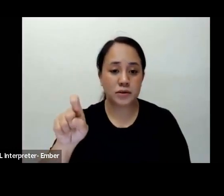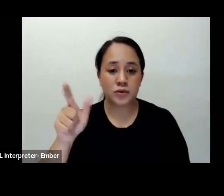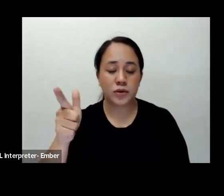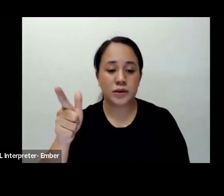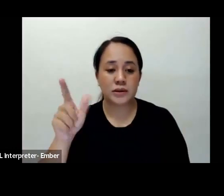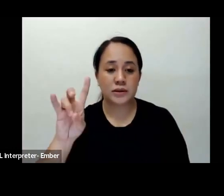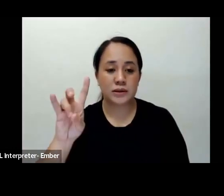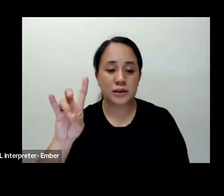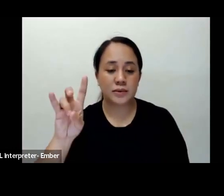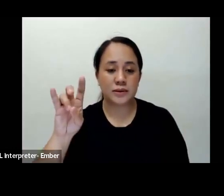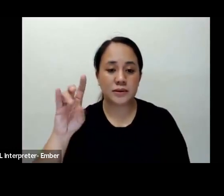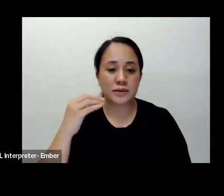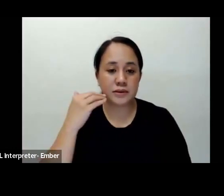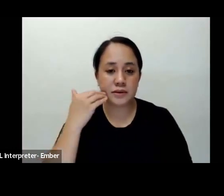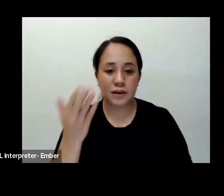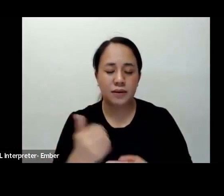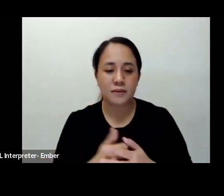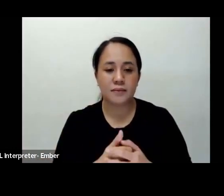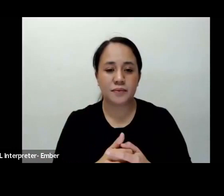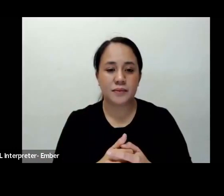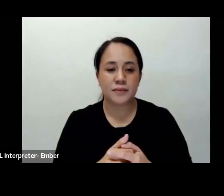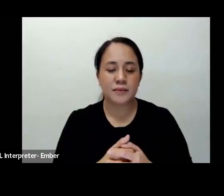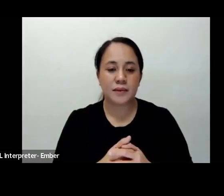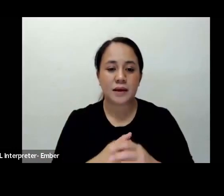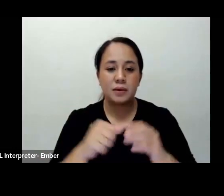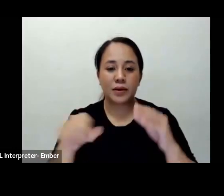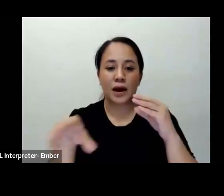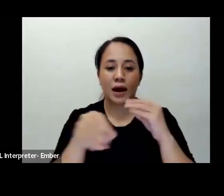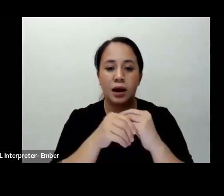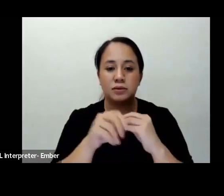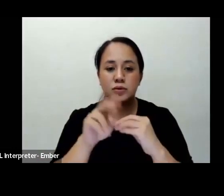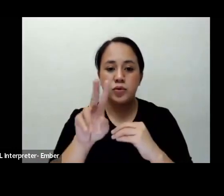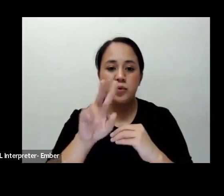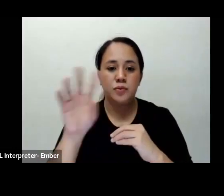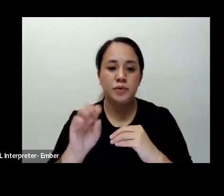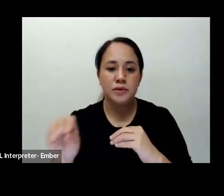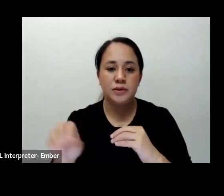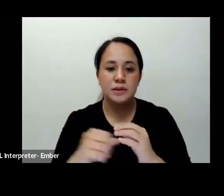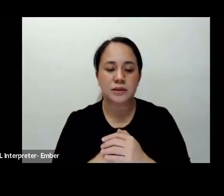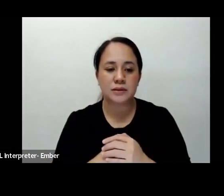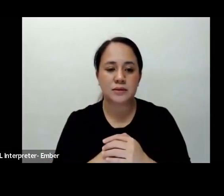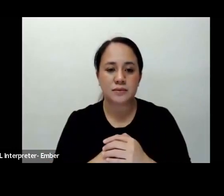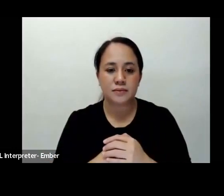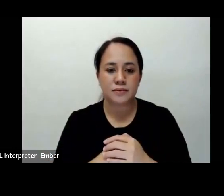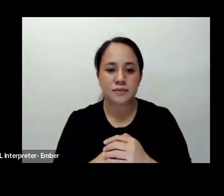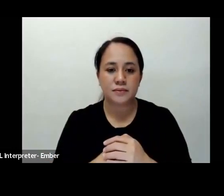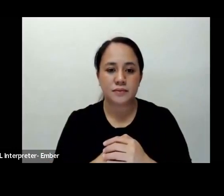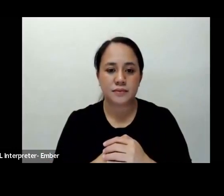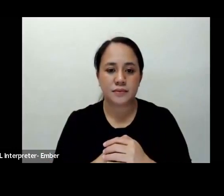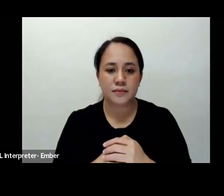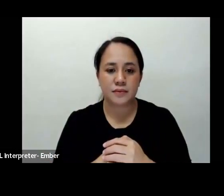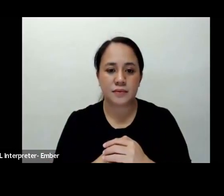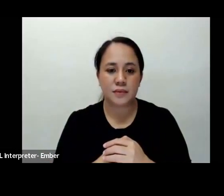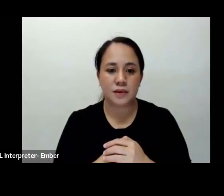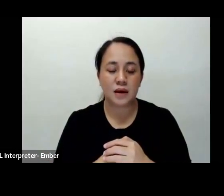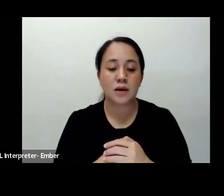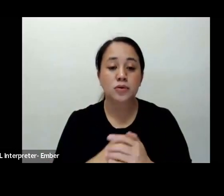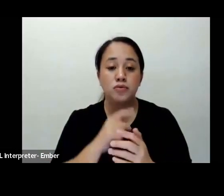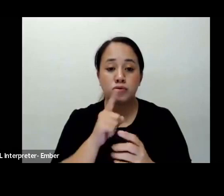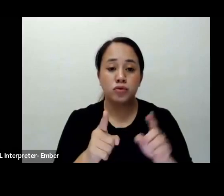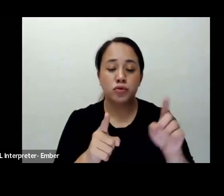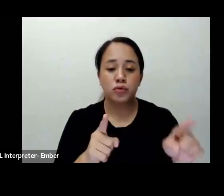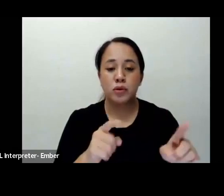127 deaths, it will add 2% to the case fatality rate. The actual